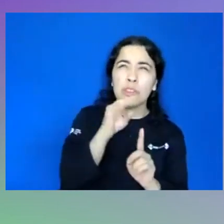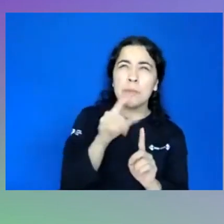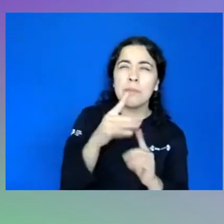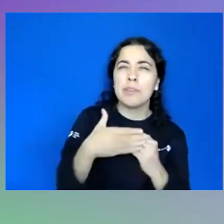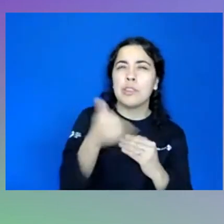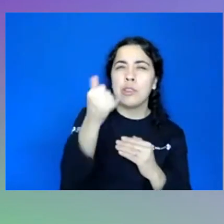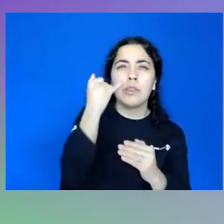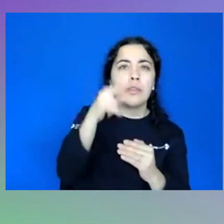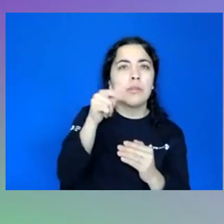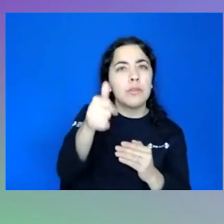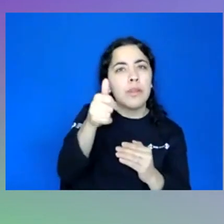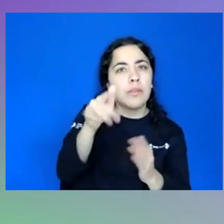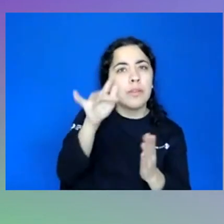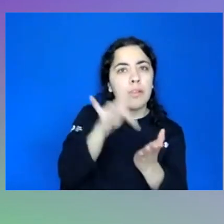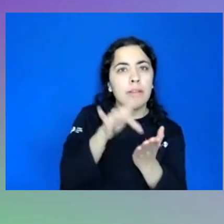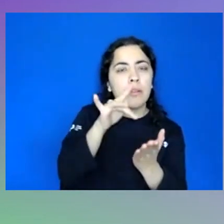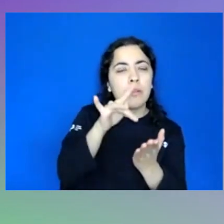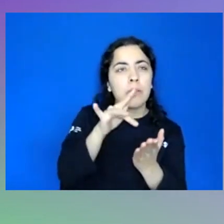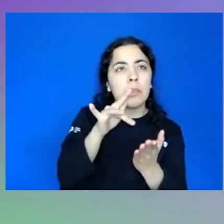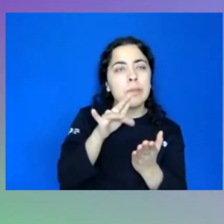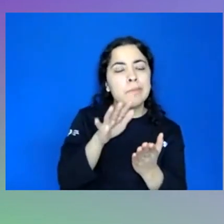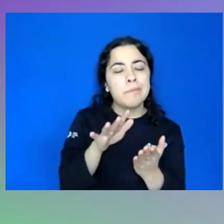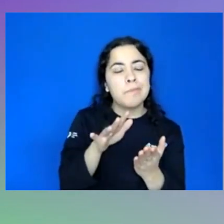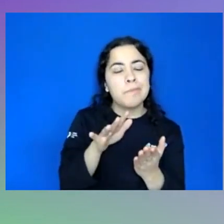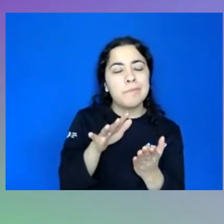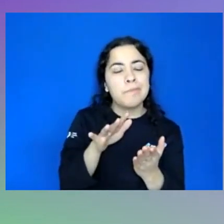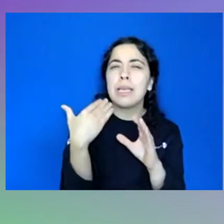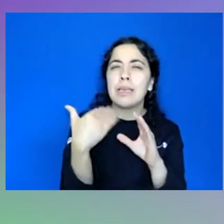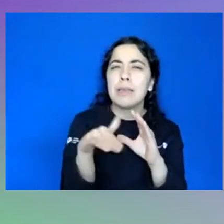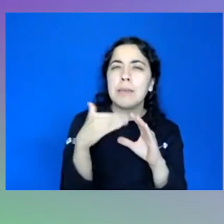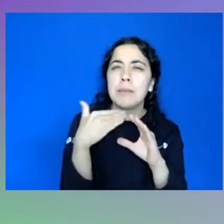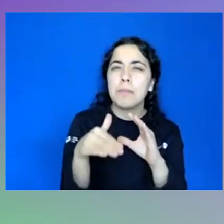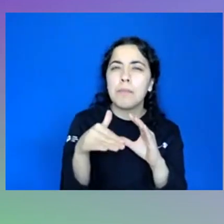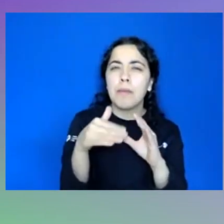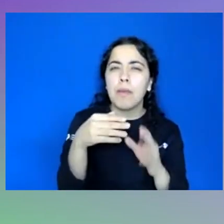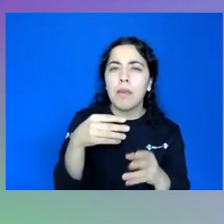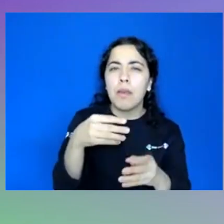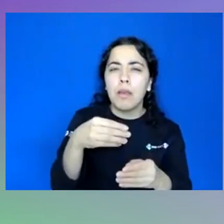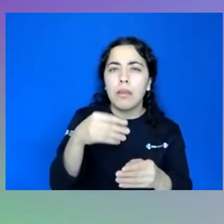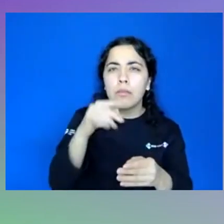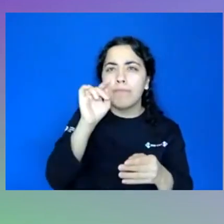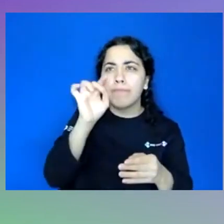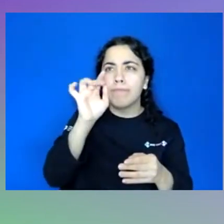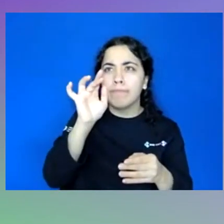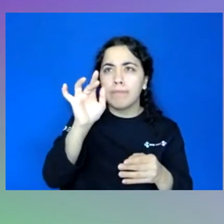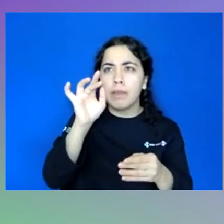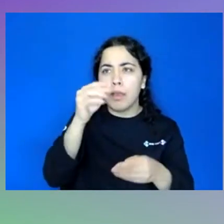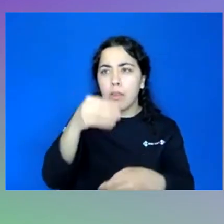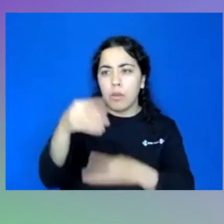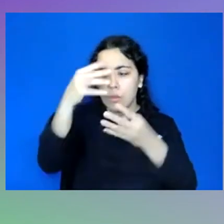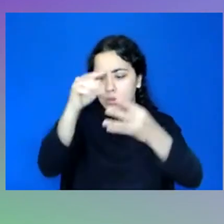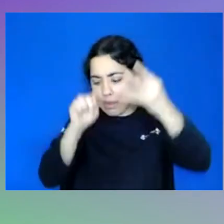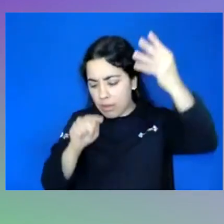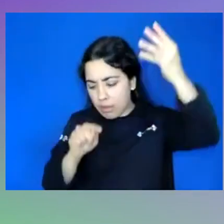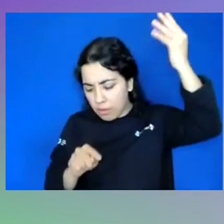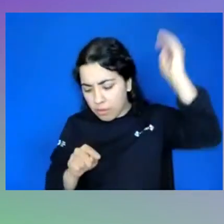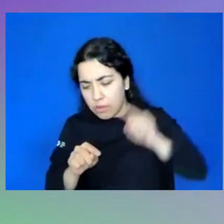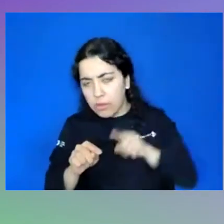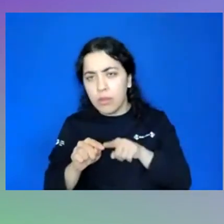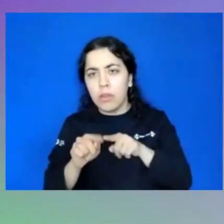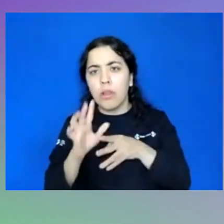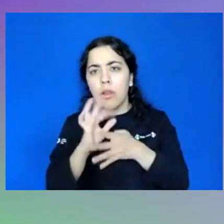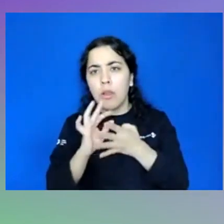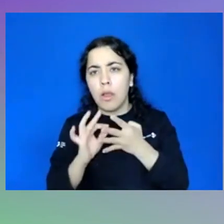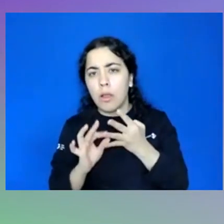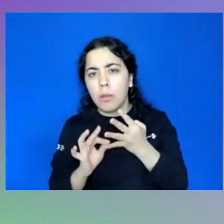click on the email, you can go down and choose an option to kind